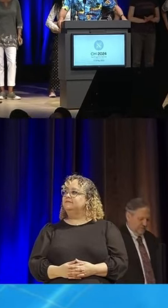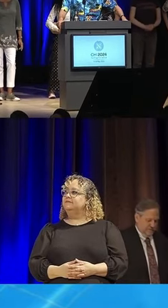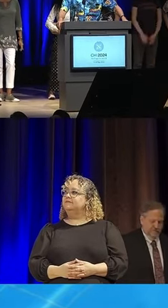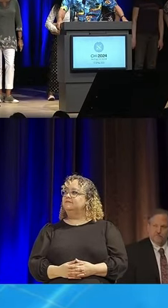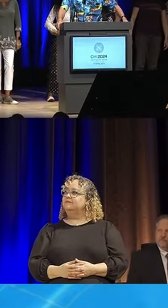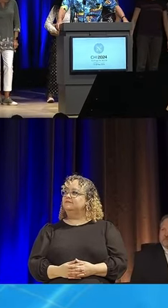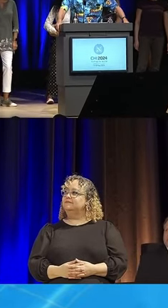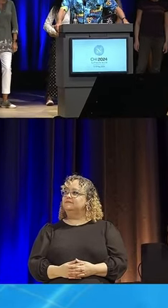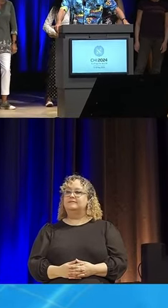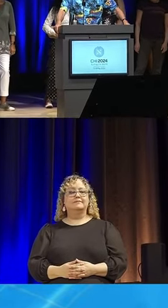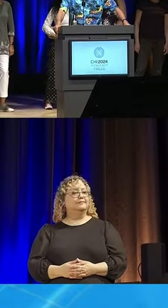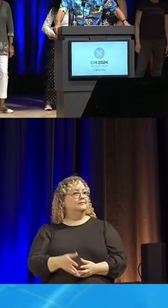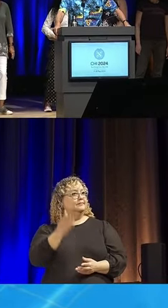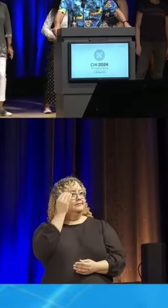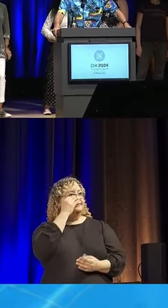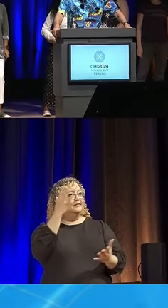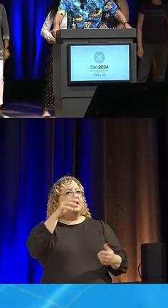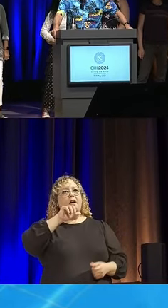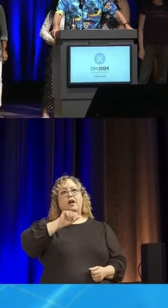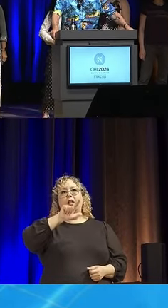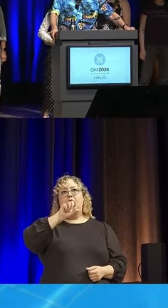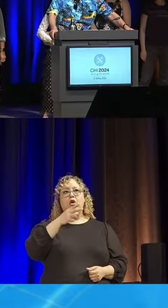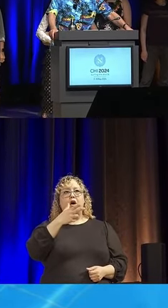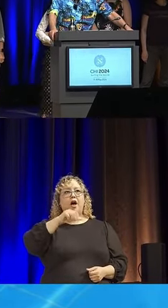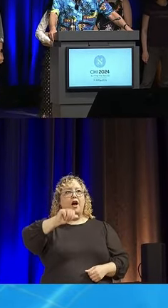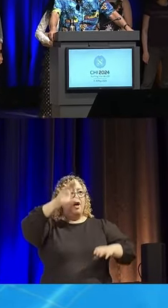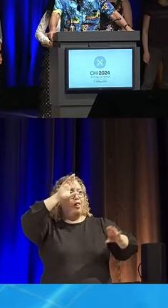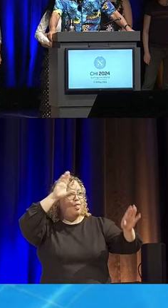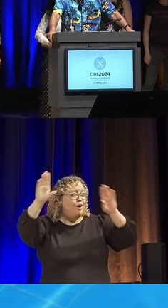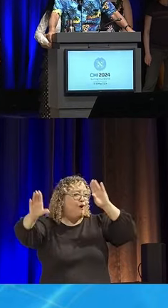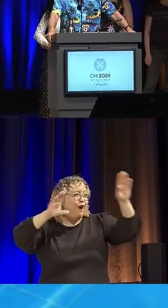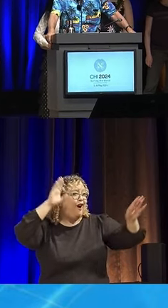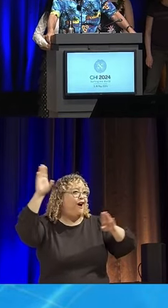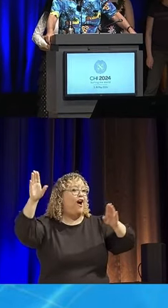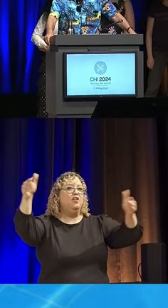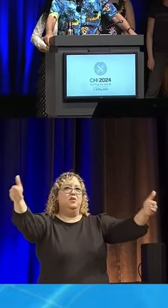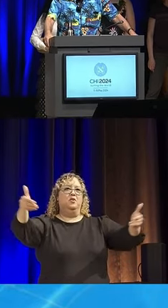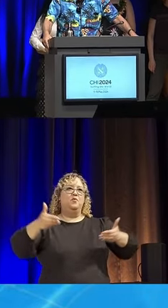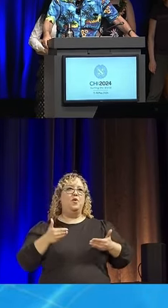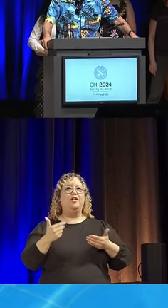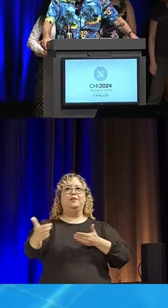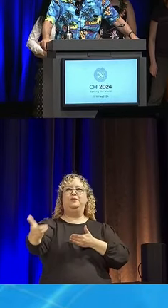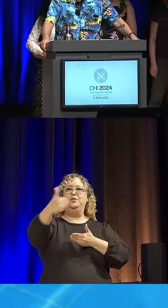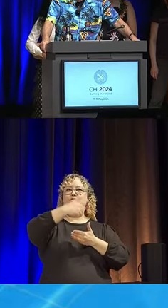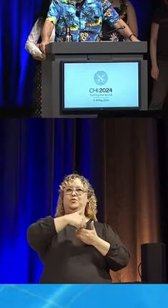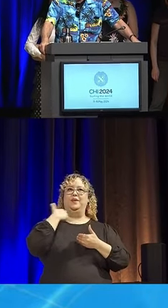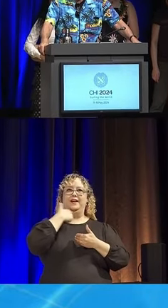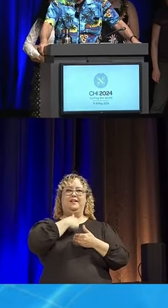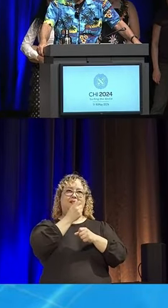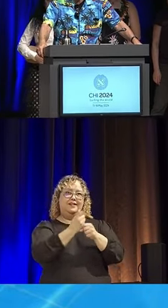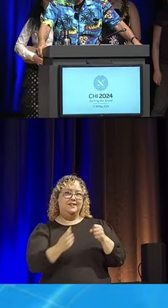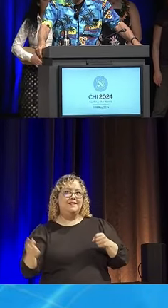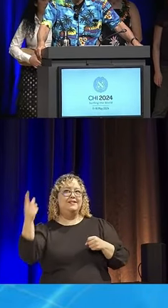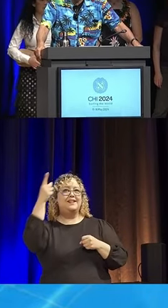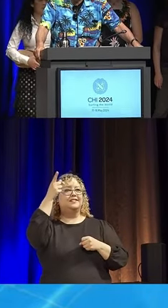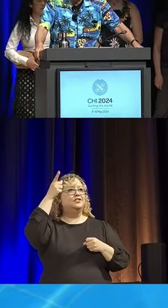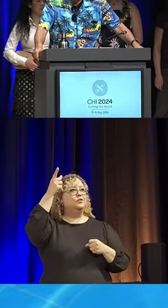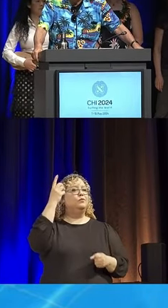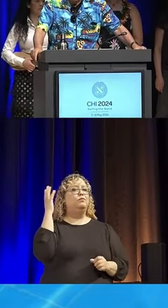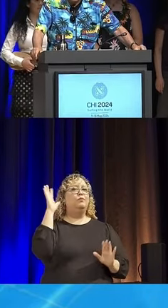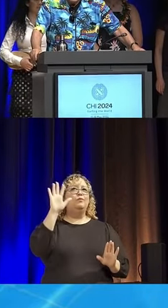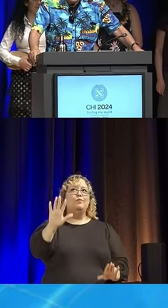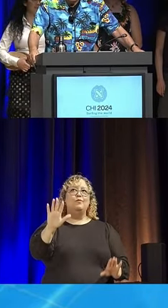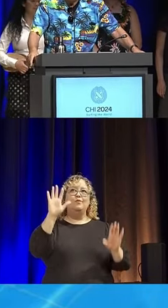As they say in Hawaii, aloha. We are welcome you to join us next year in wonderful